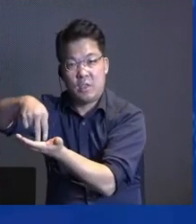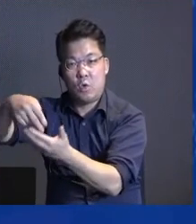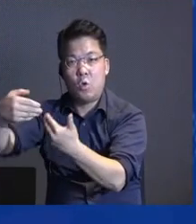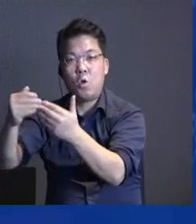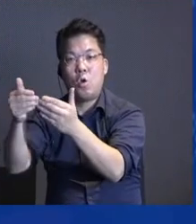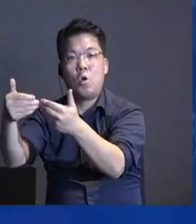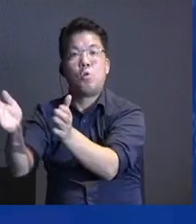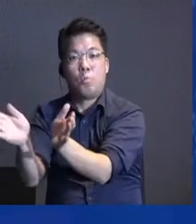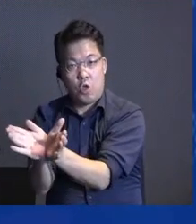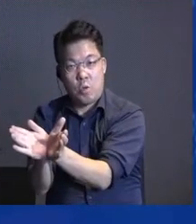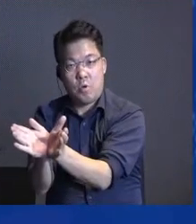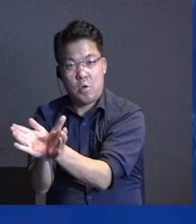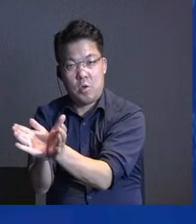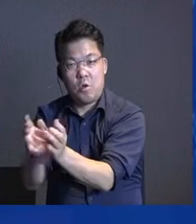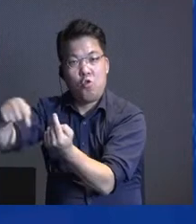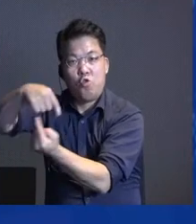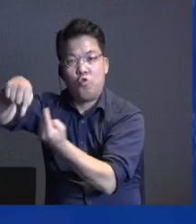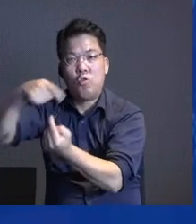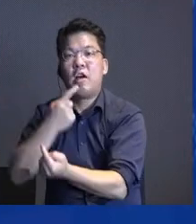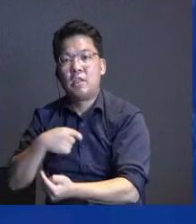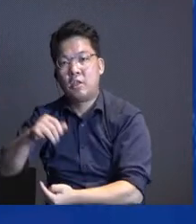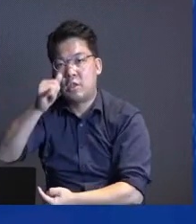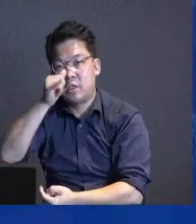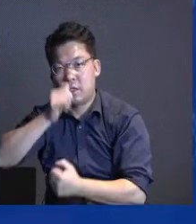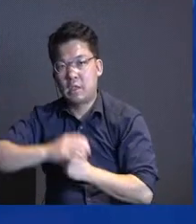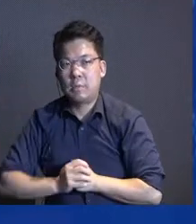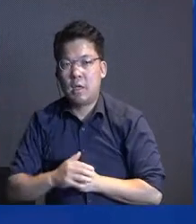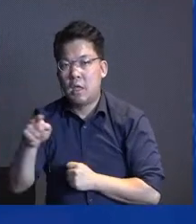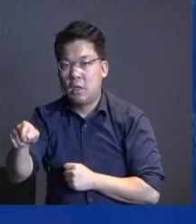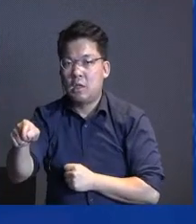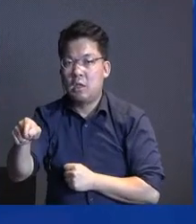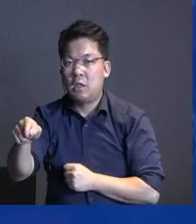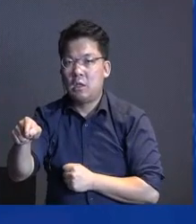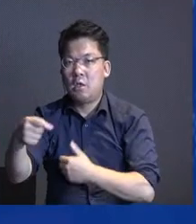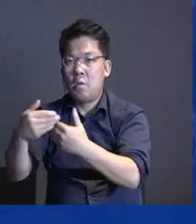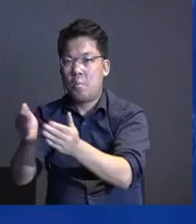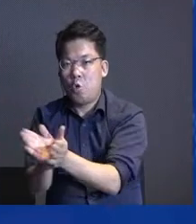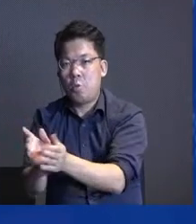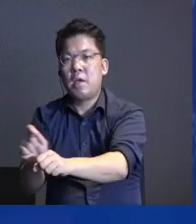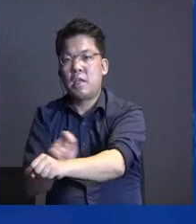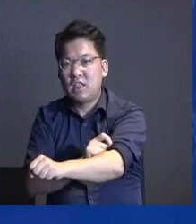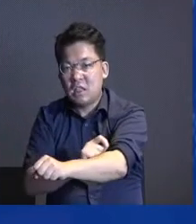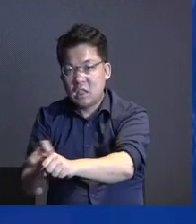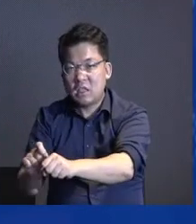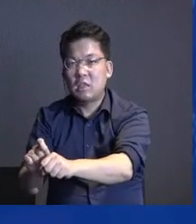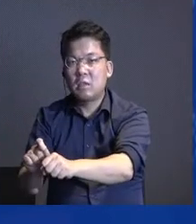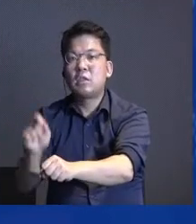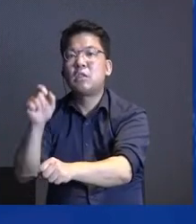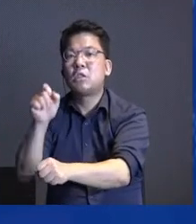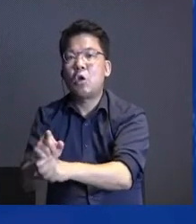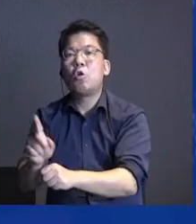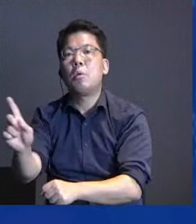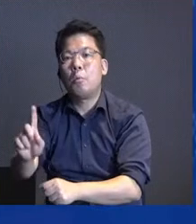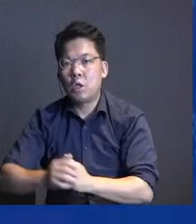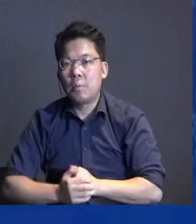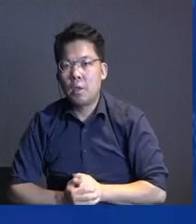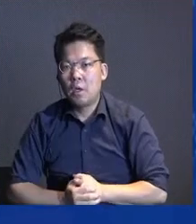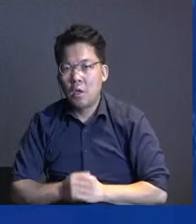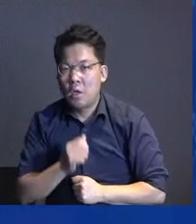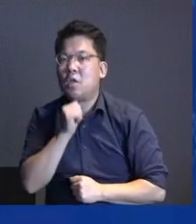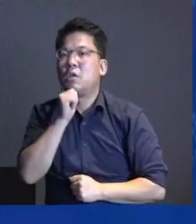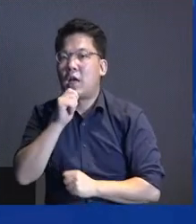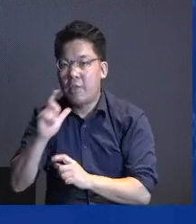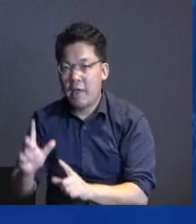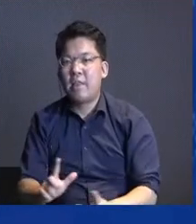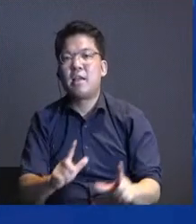Their characteristics are as follows. They target low-income older people living in